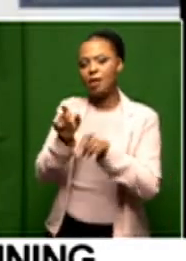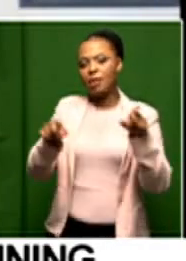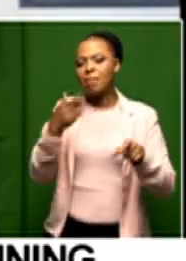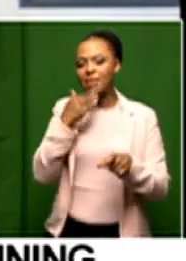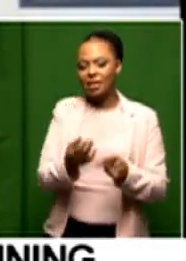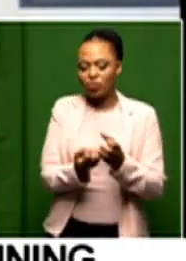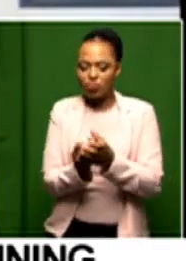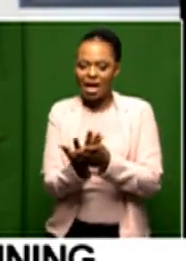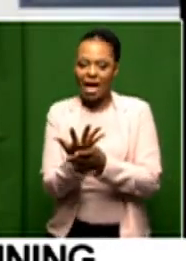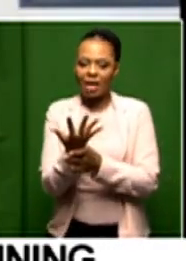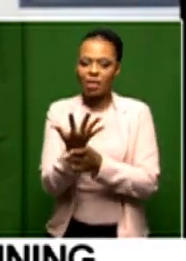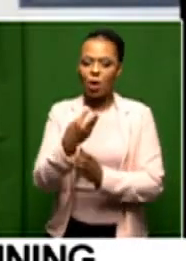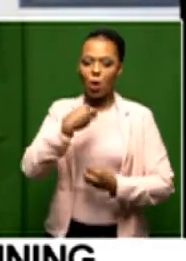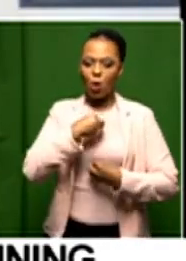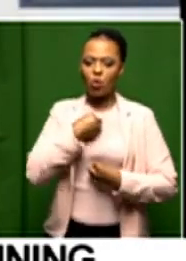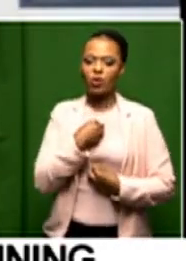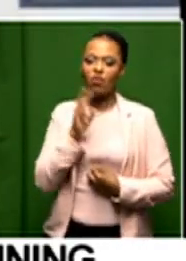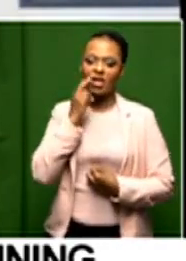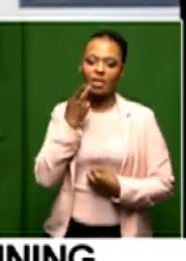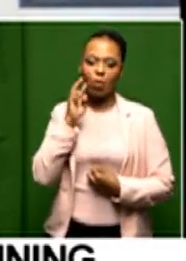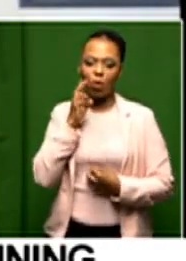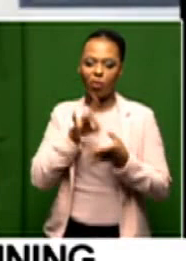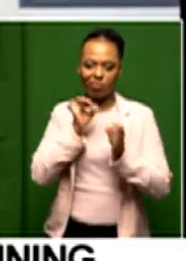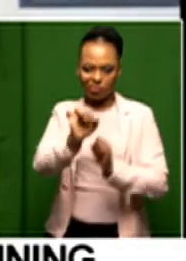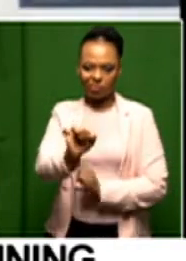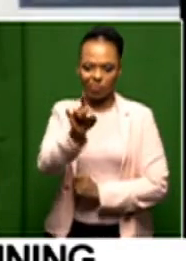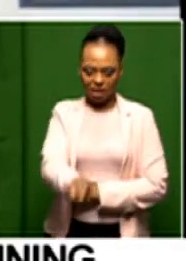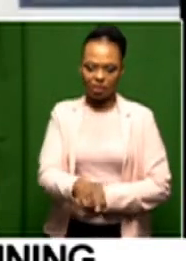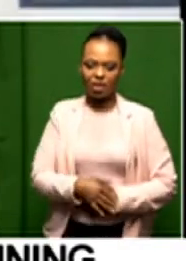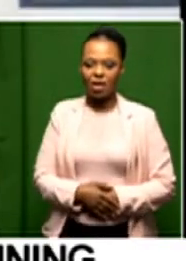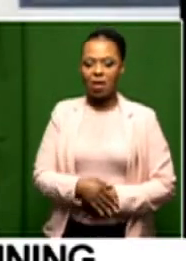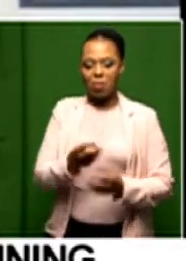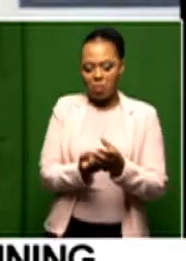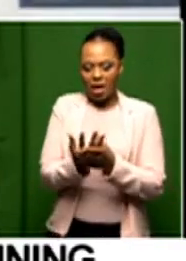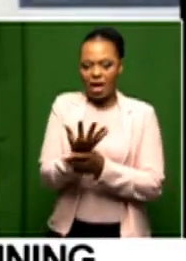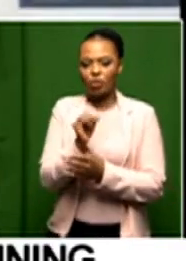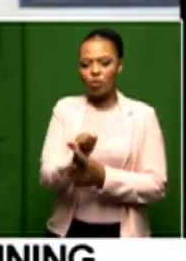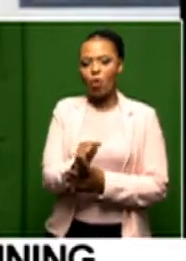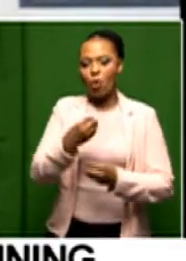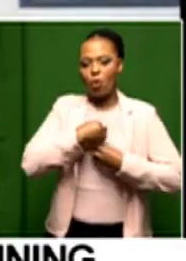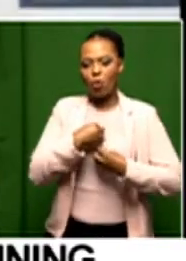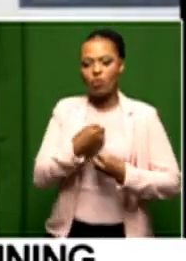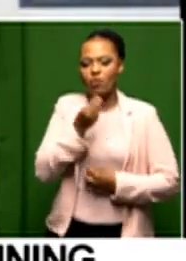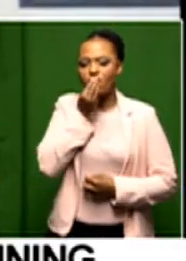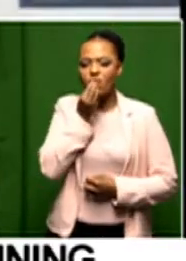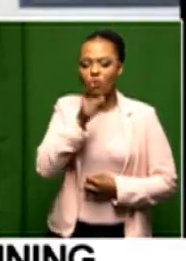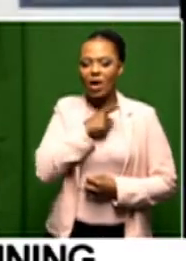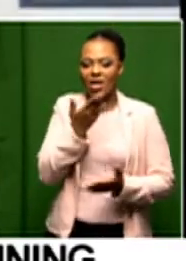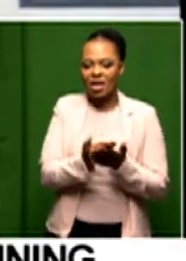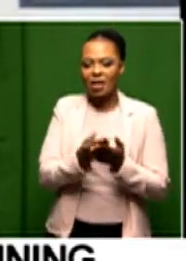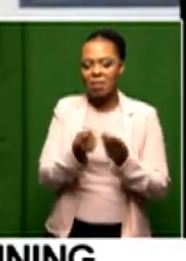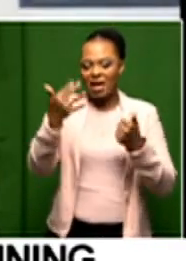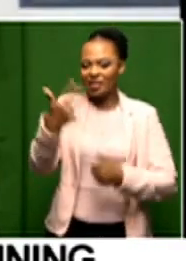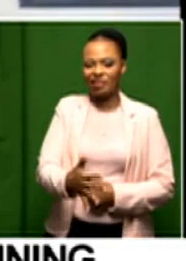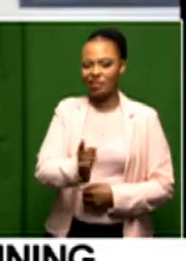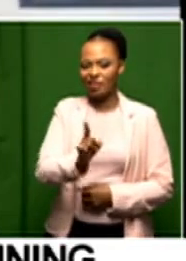own vegetables, plant your own food. And I remember because that cuts down your cost of having to buy each